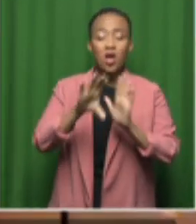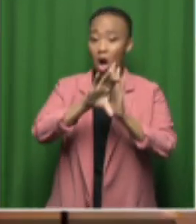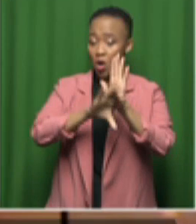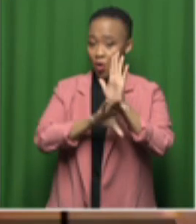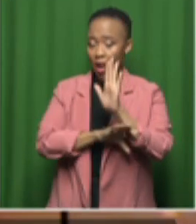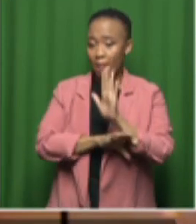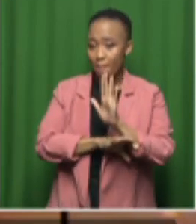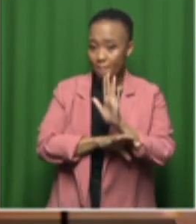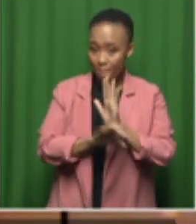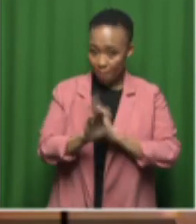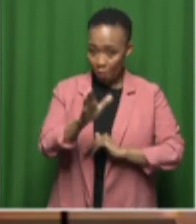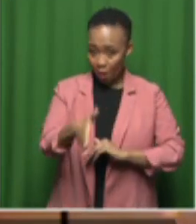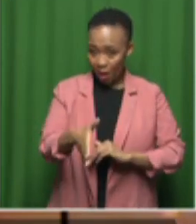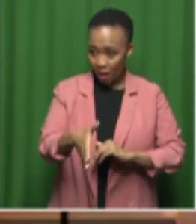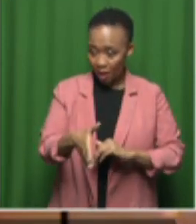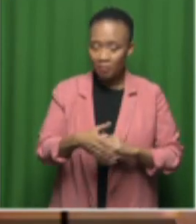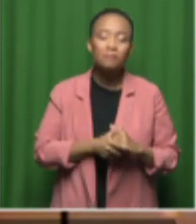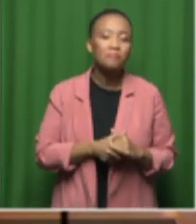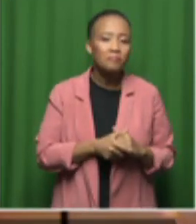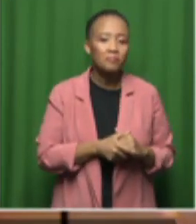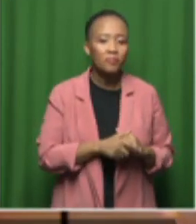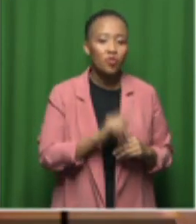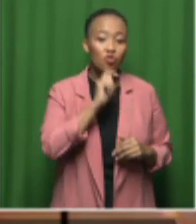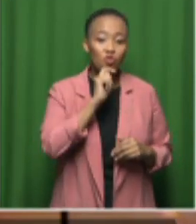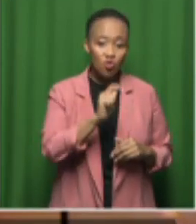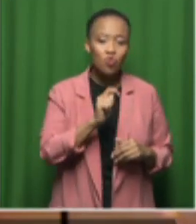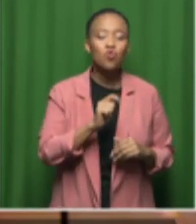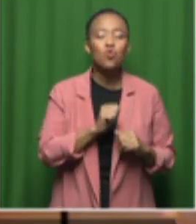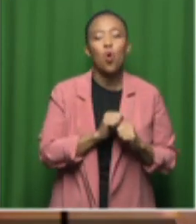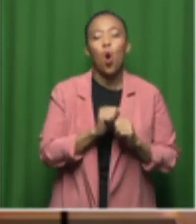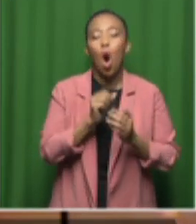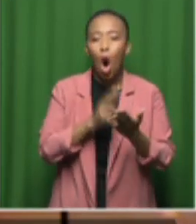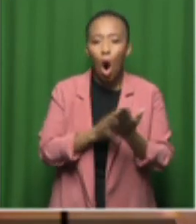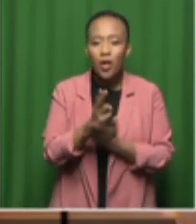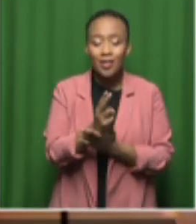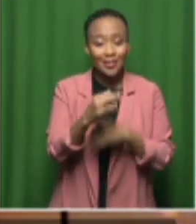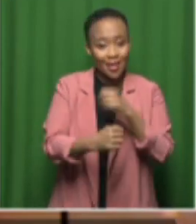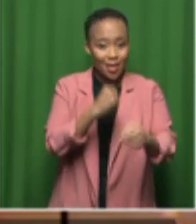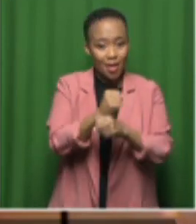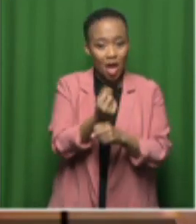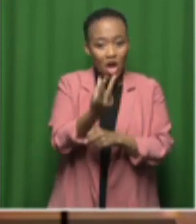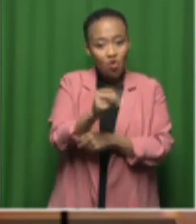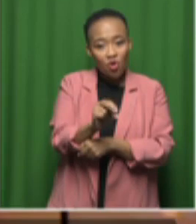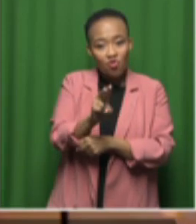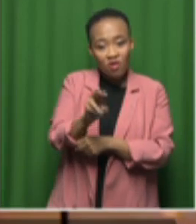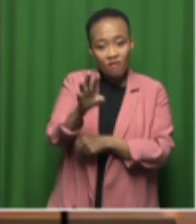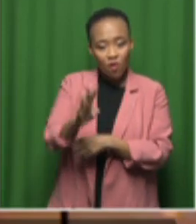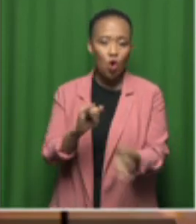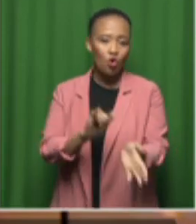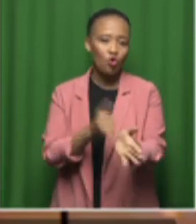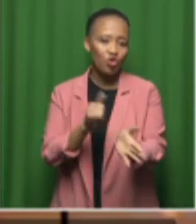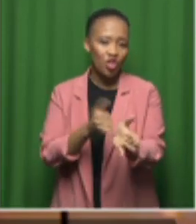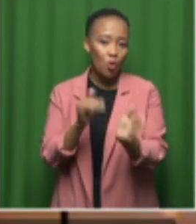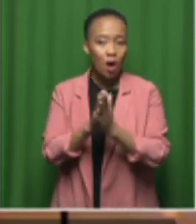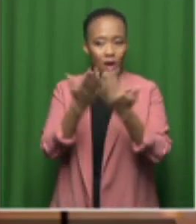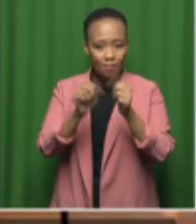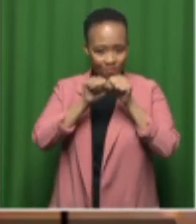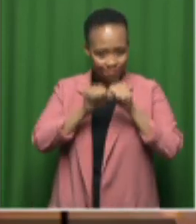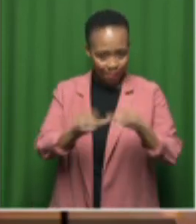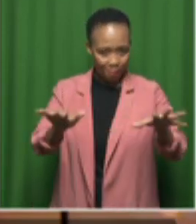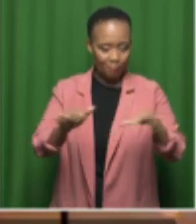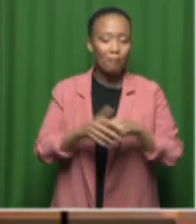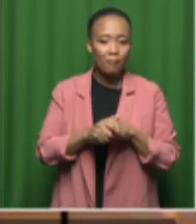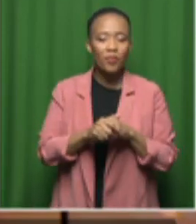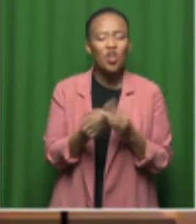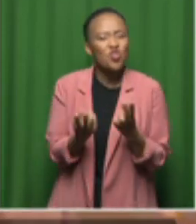Honestly, this book just came out in 2024, January. So it's still something new. However, I've met